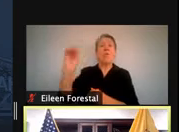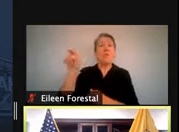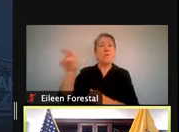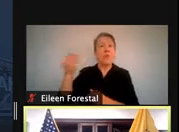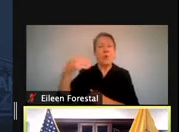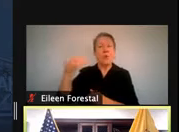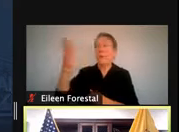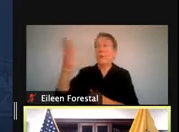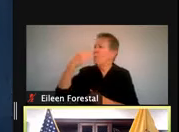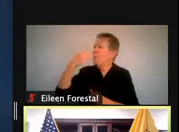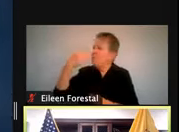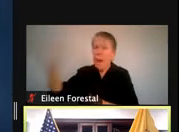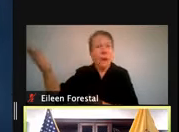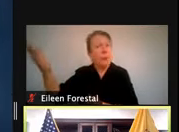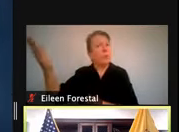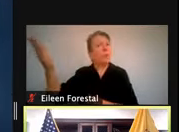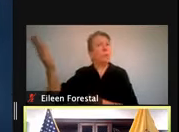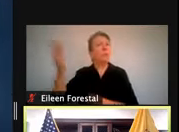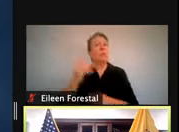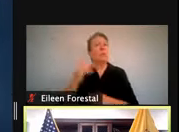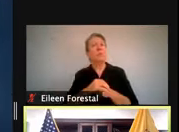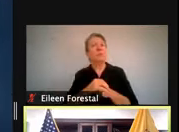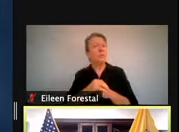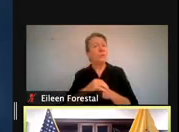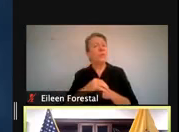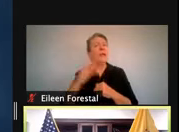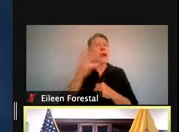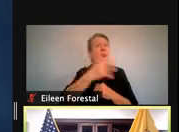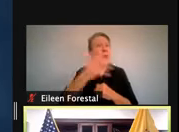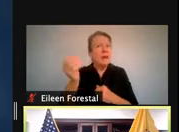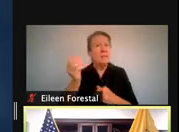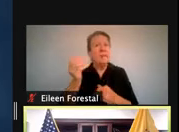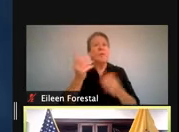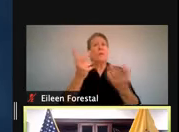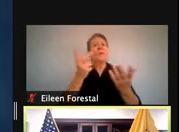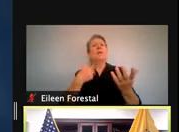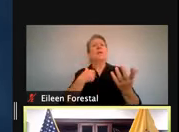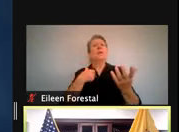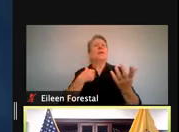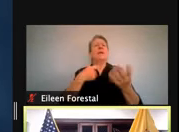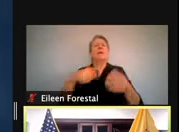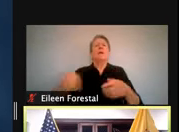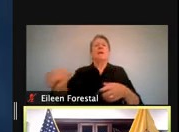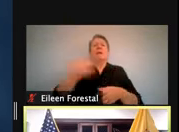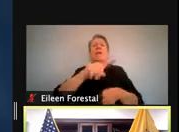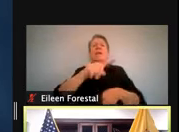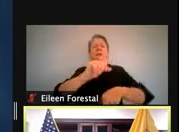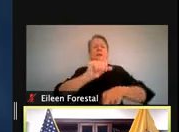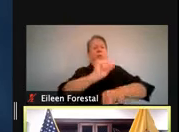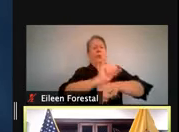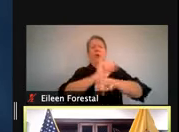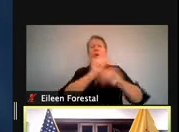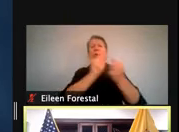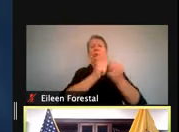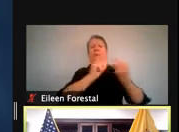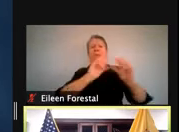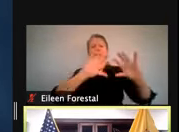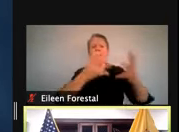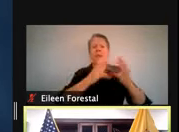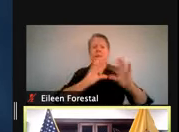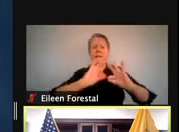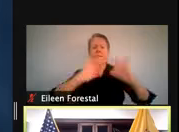And while we're on the topic of our working families, yesterday, happily, I joined with Commissioner Sarangelo and Congressman Donald Norcross